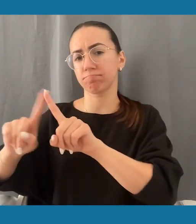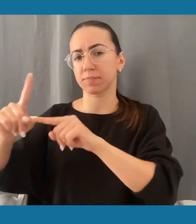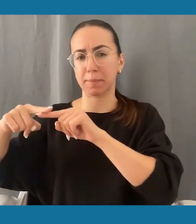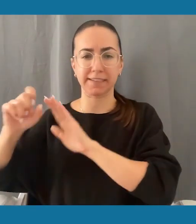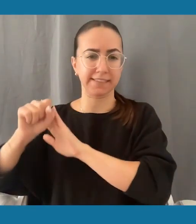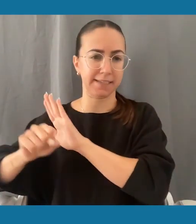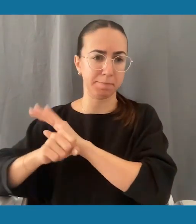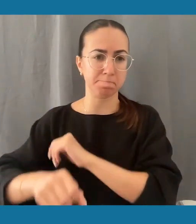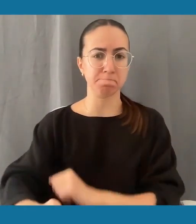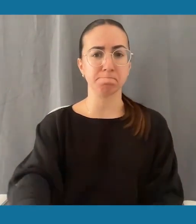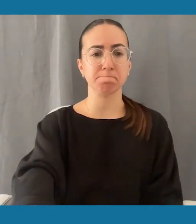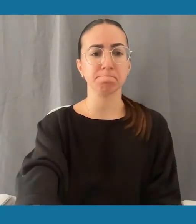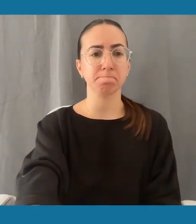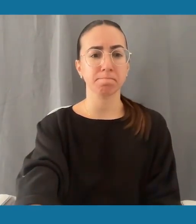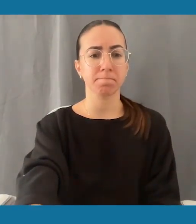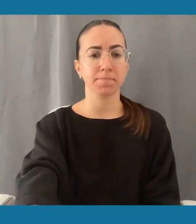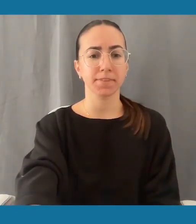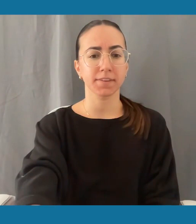provide.